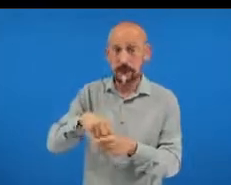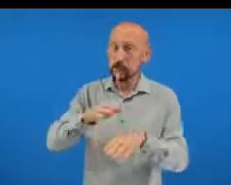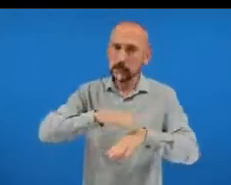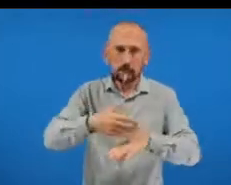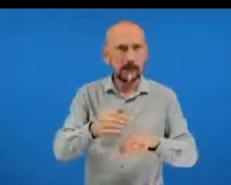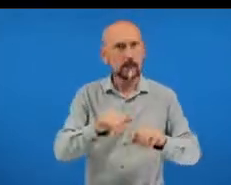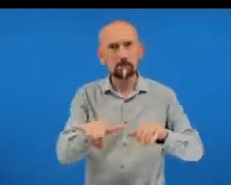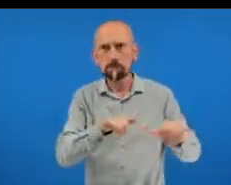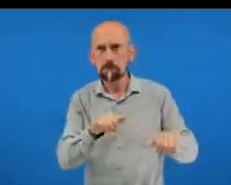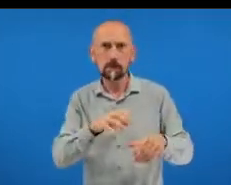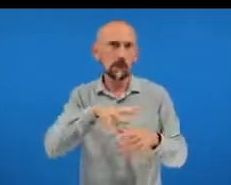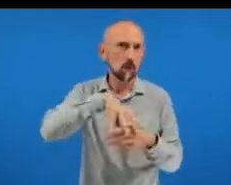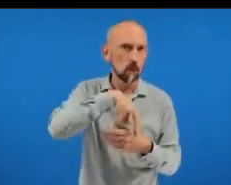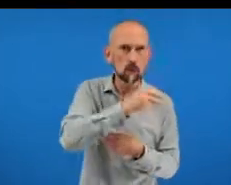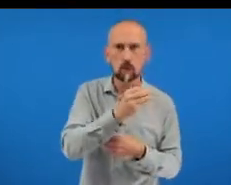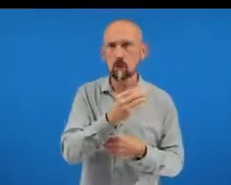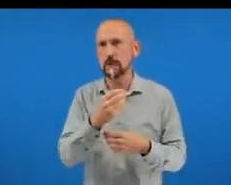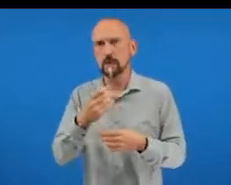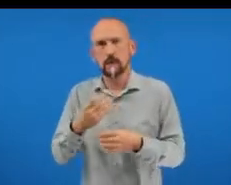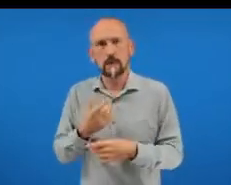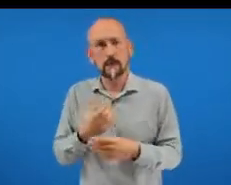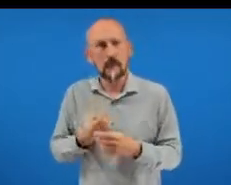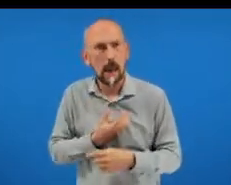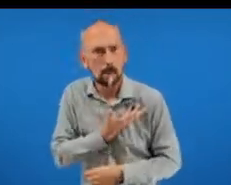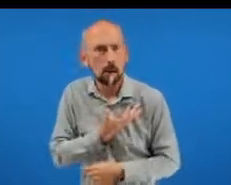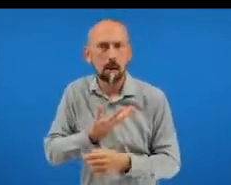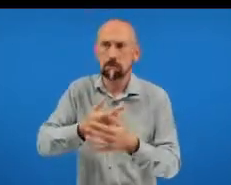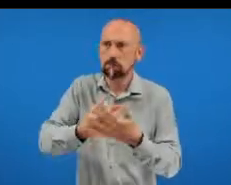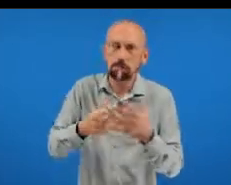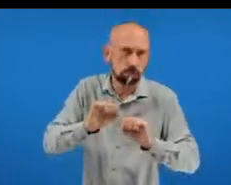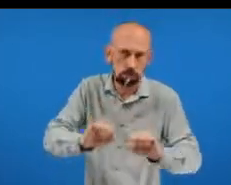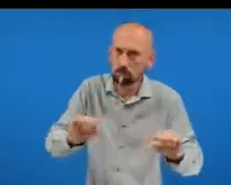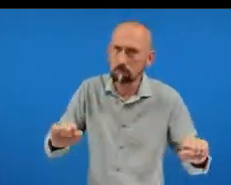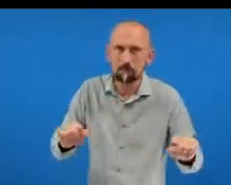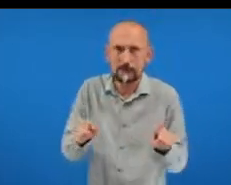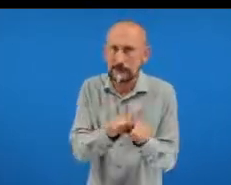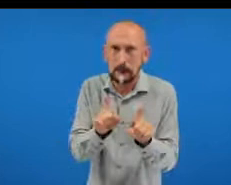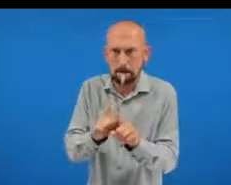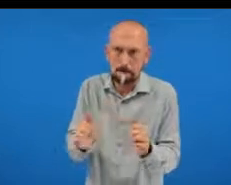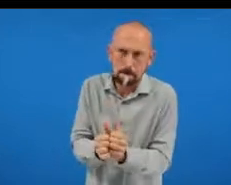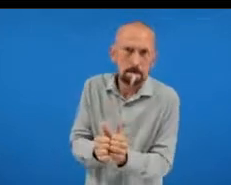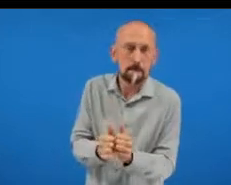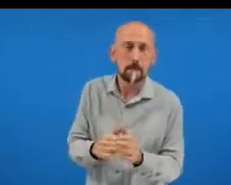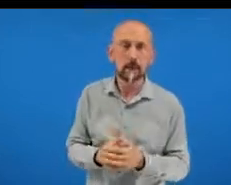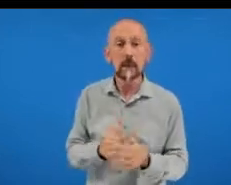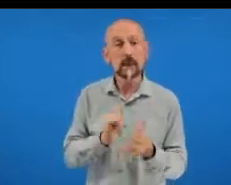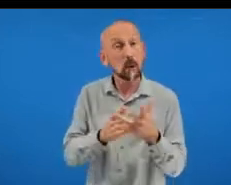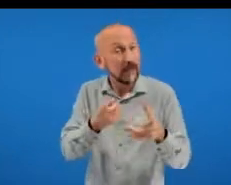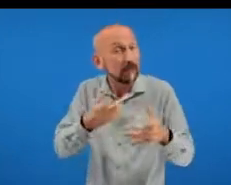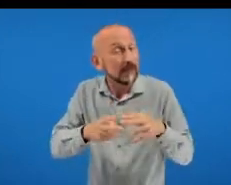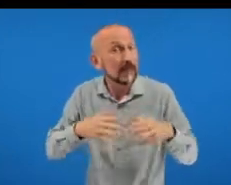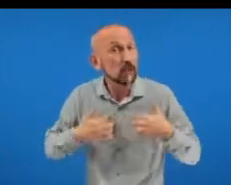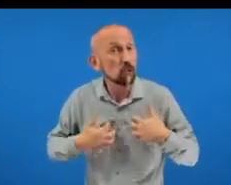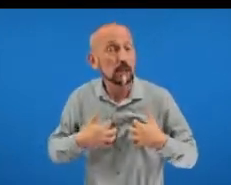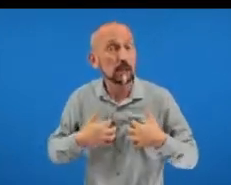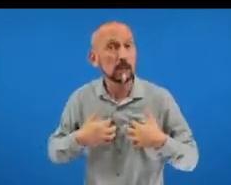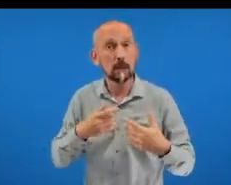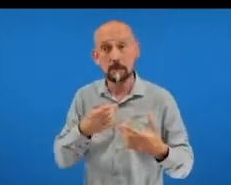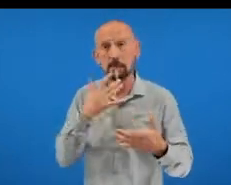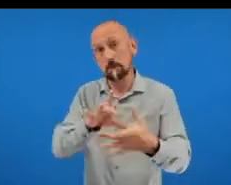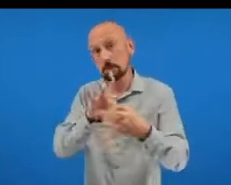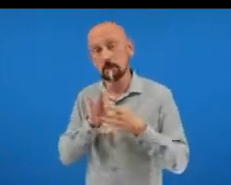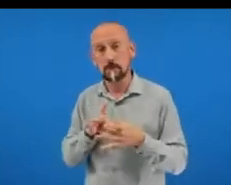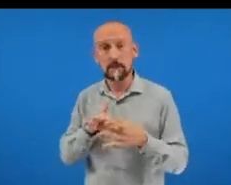me regarding the All-Party Parliamentary Group for Psychology. We have a programme that runs